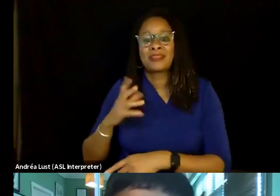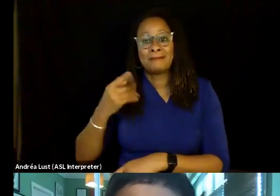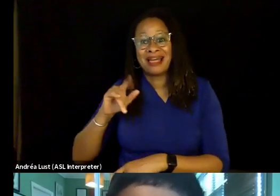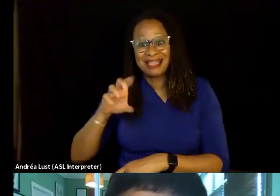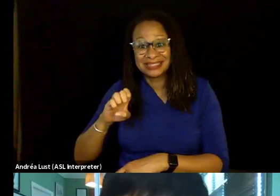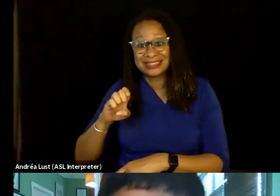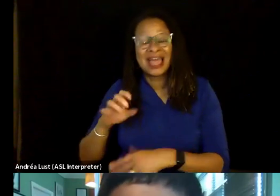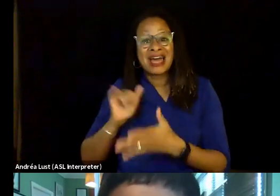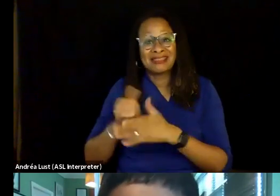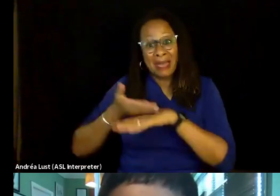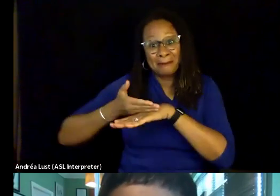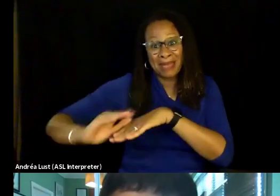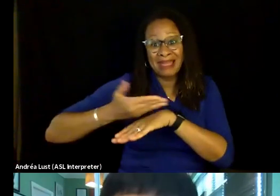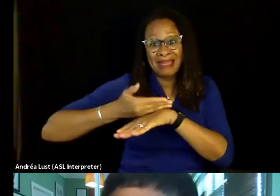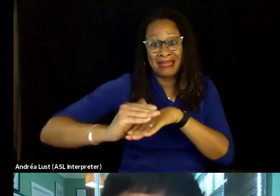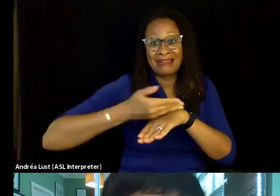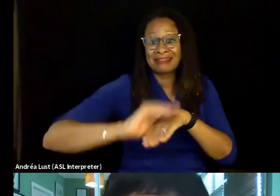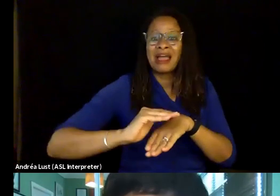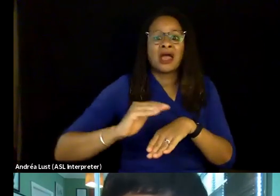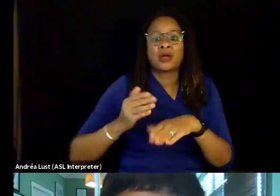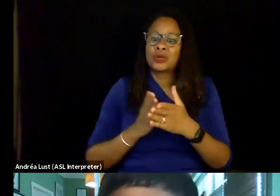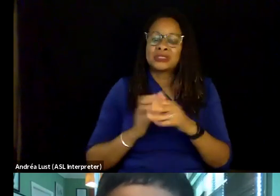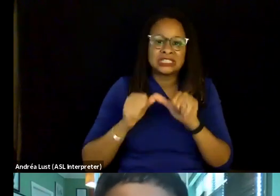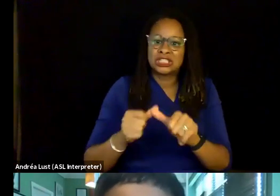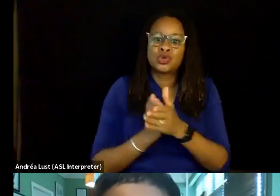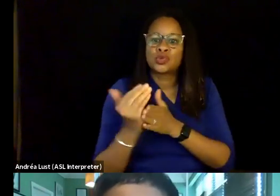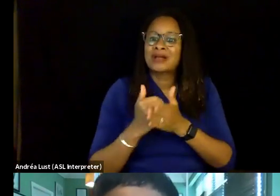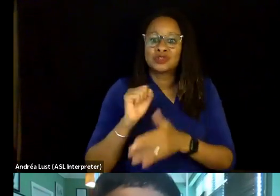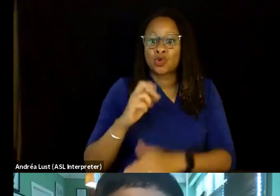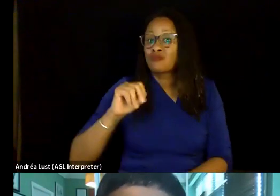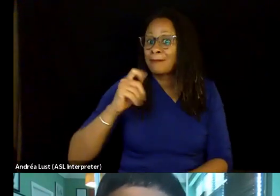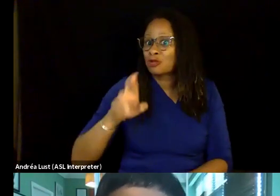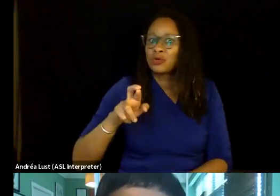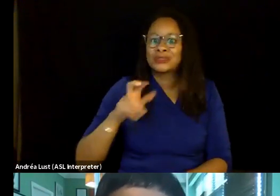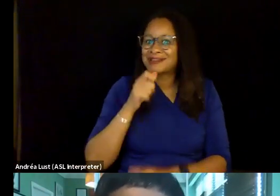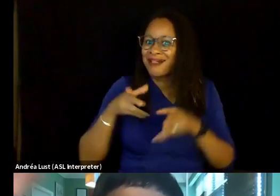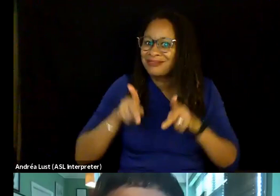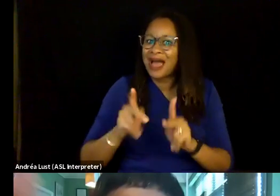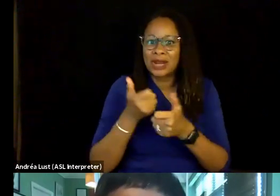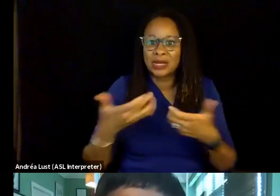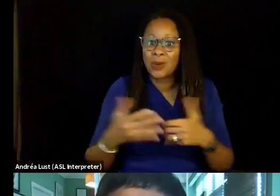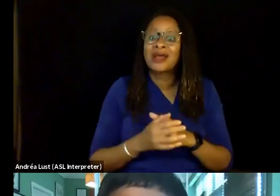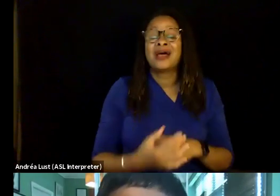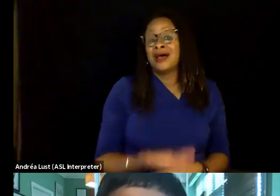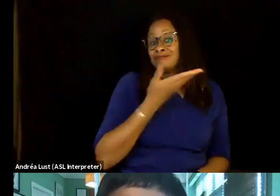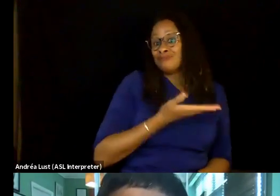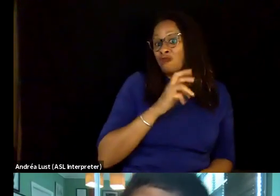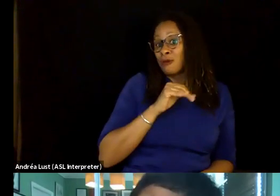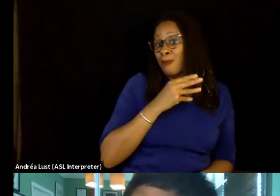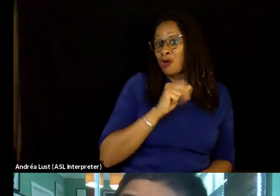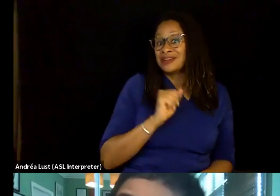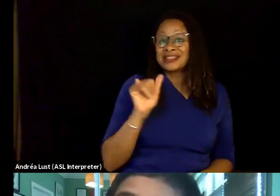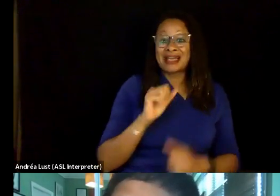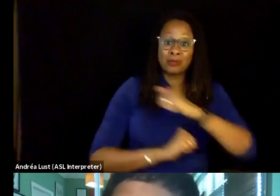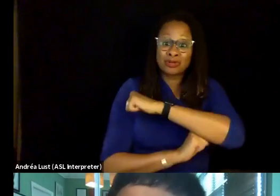throughout. Anywhere President Duterte is, Rappler is not allowed. So Ramona was a little bit of a bridge, you know, it's like, because